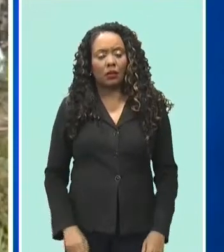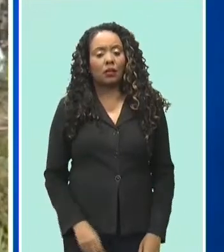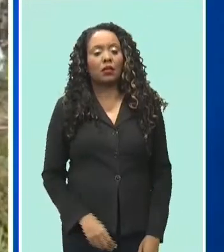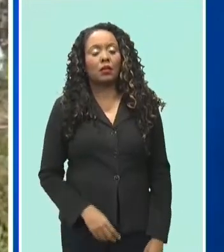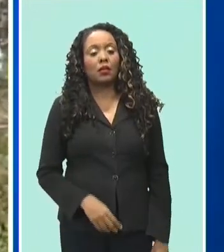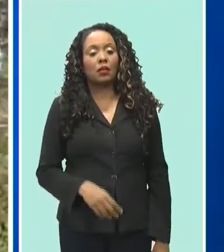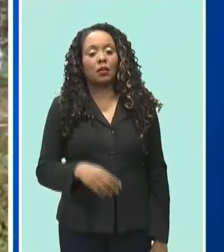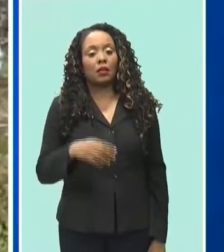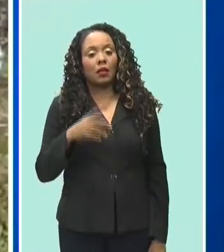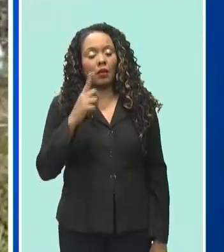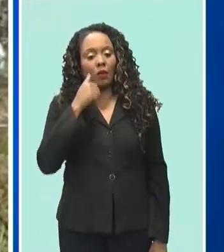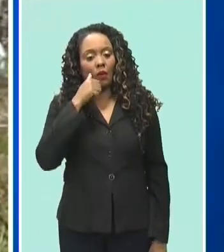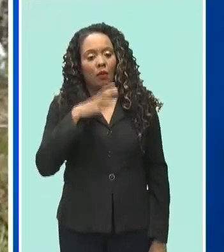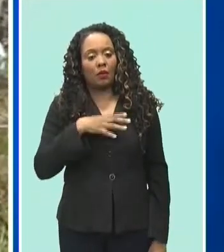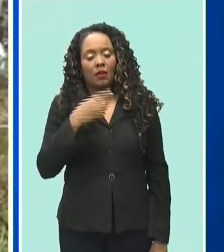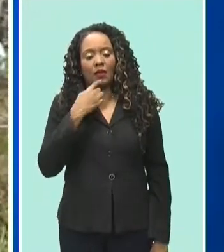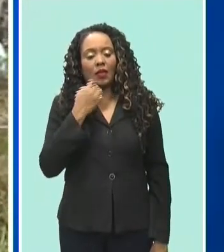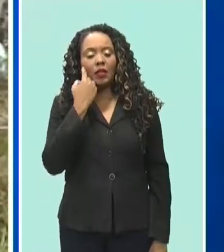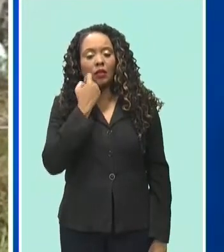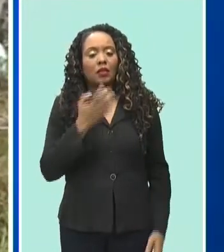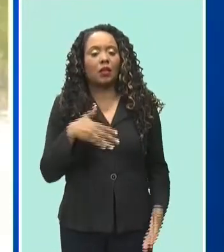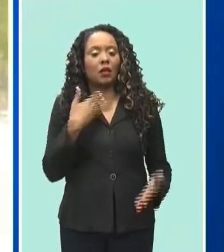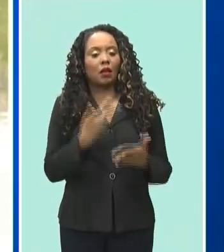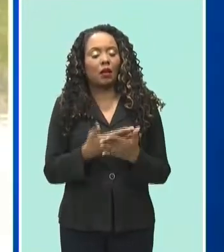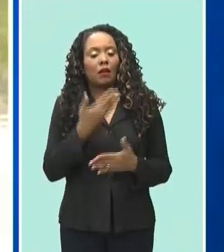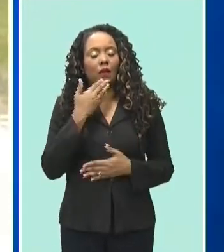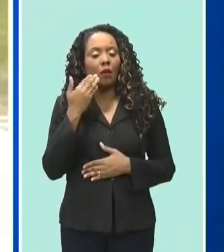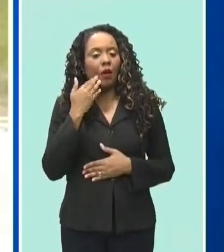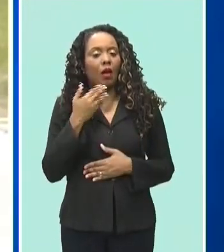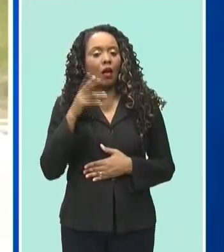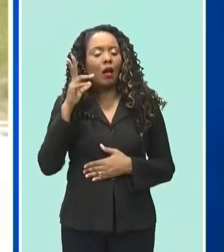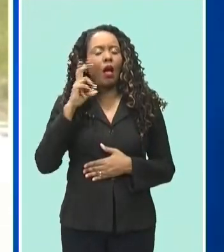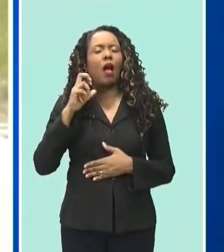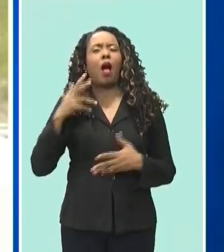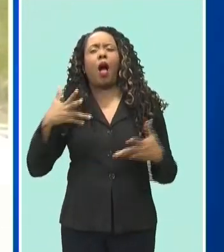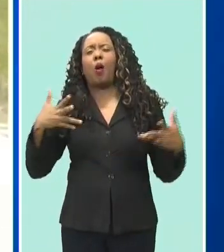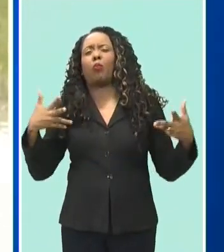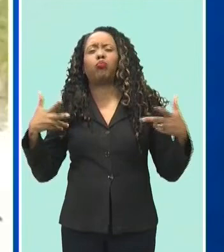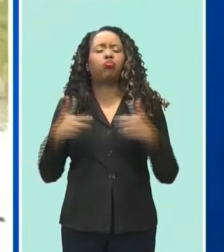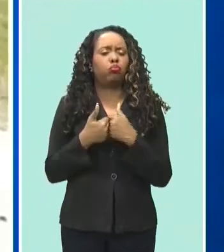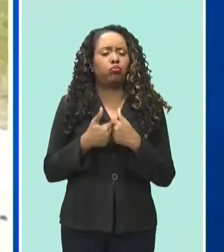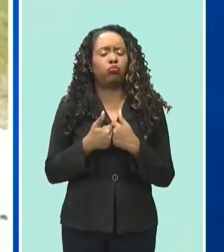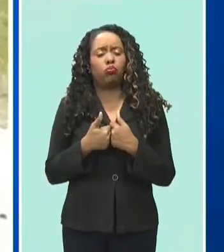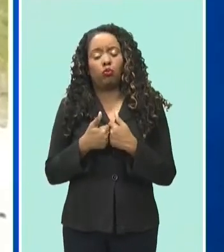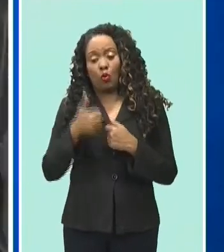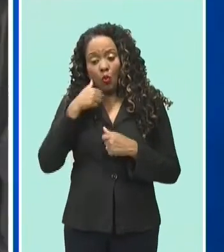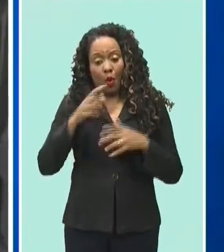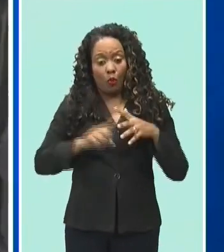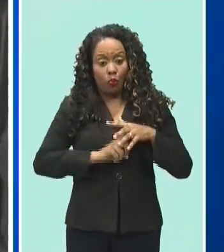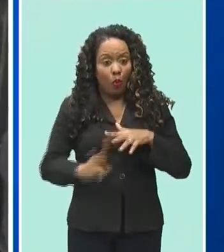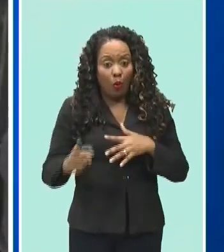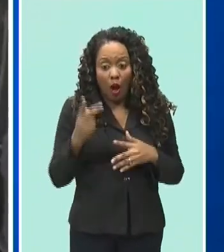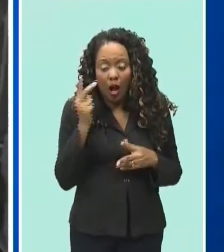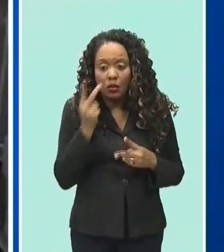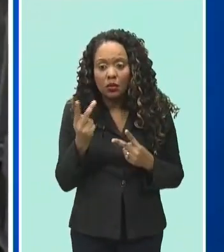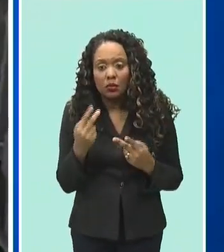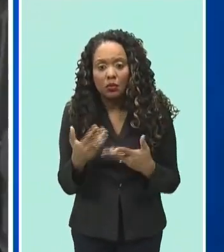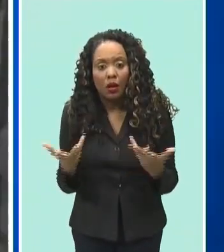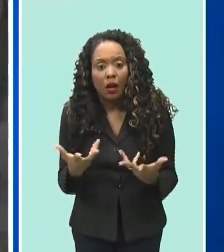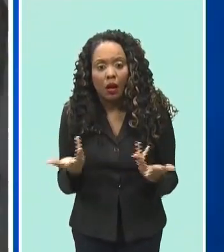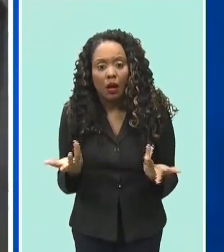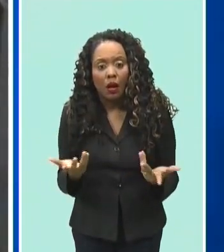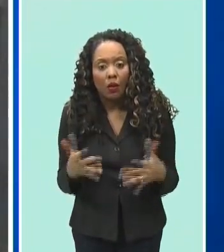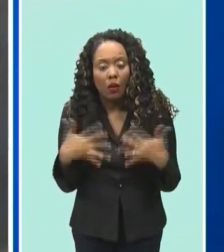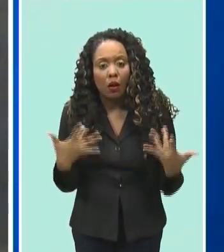Vasquez says she had just arrived home and heard the sound of the collision and ran out to the shocking scene. I came outside when